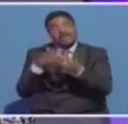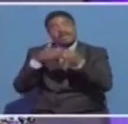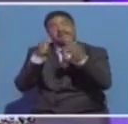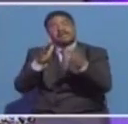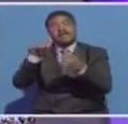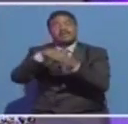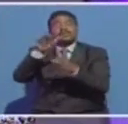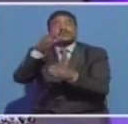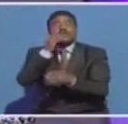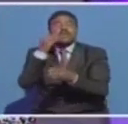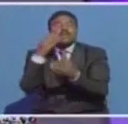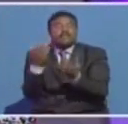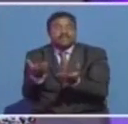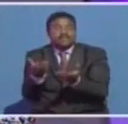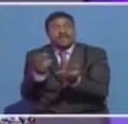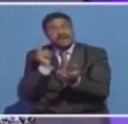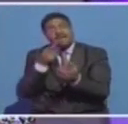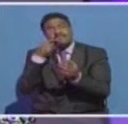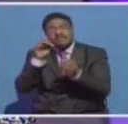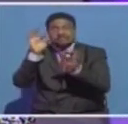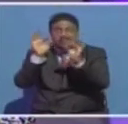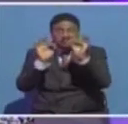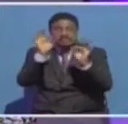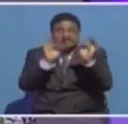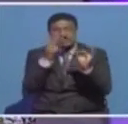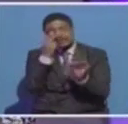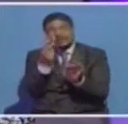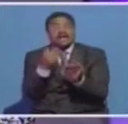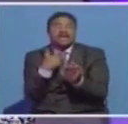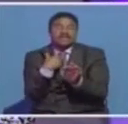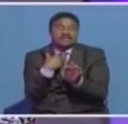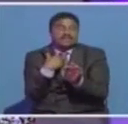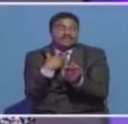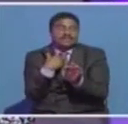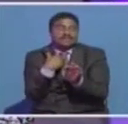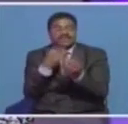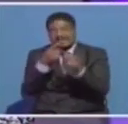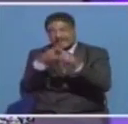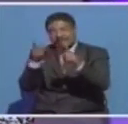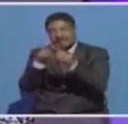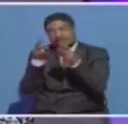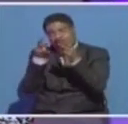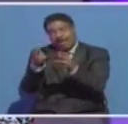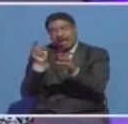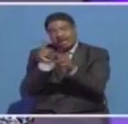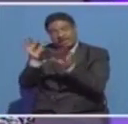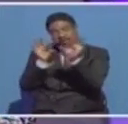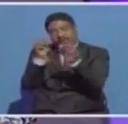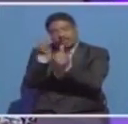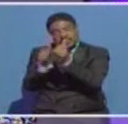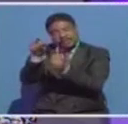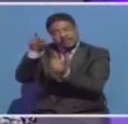the field and fend for themselves? There are different criteria that you use to identify who